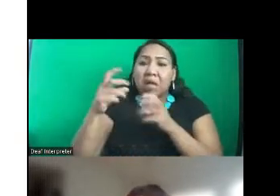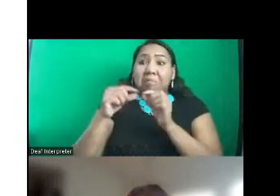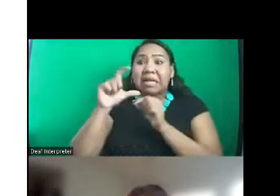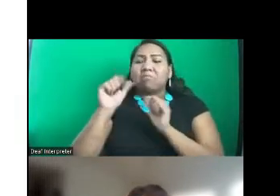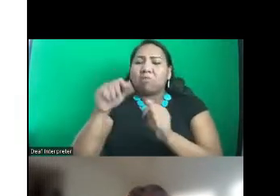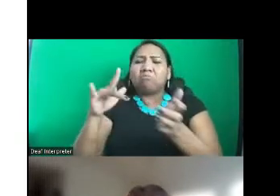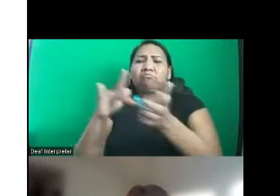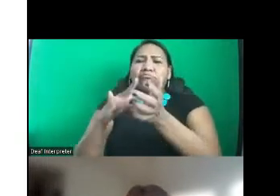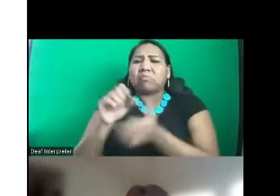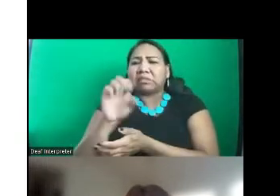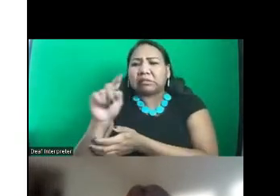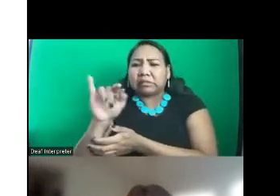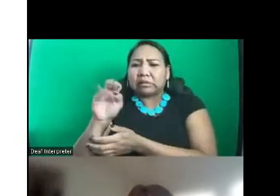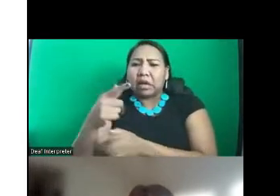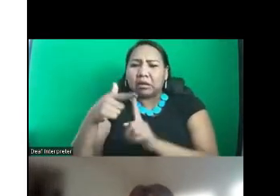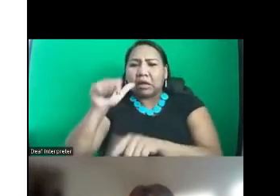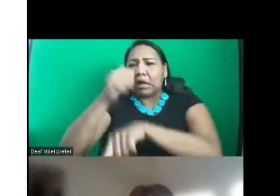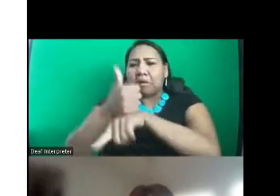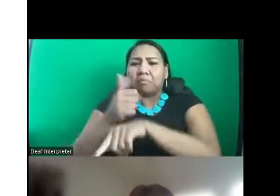itself.